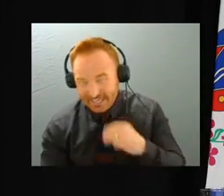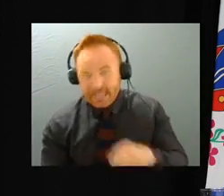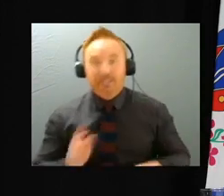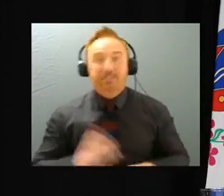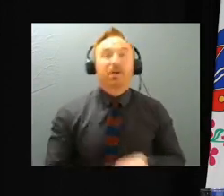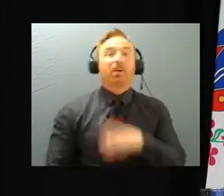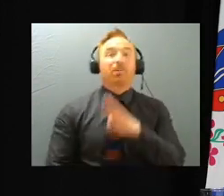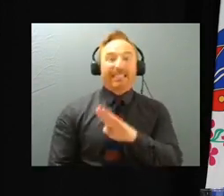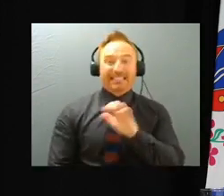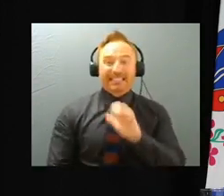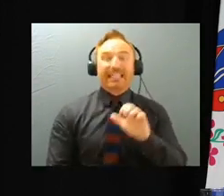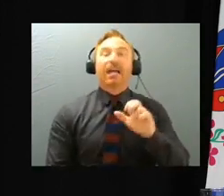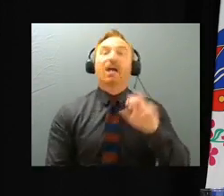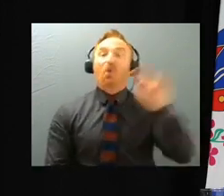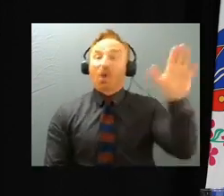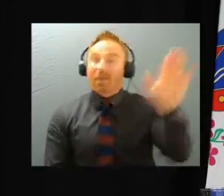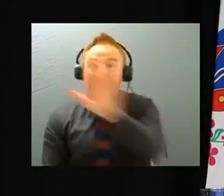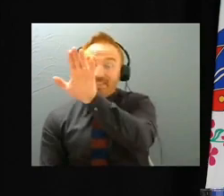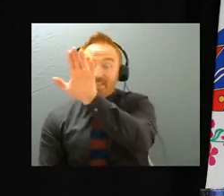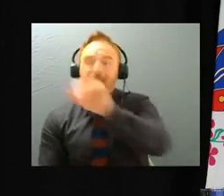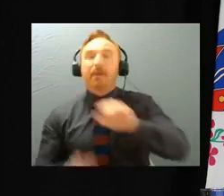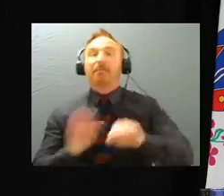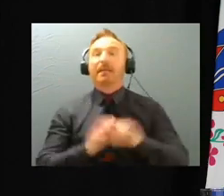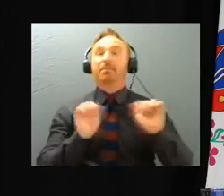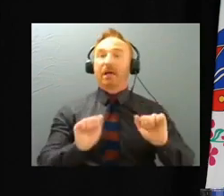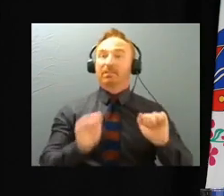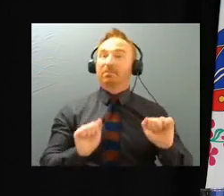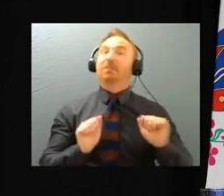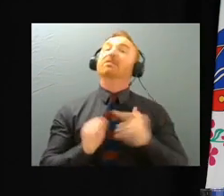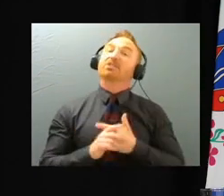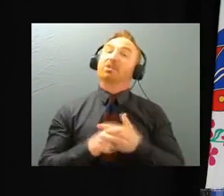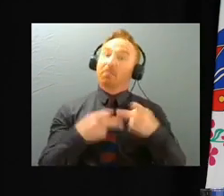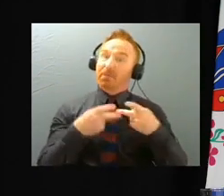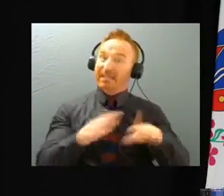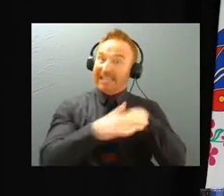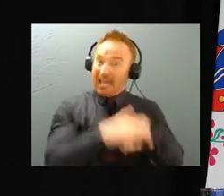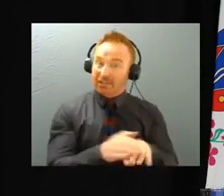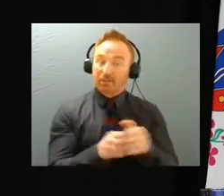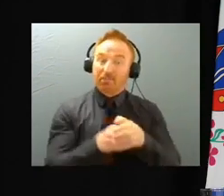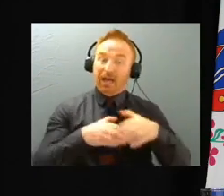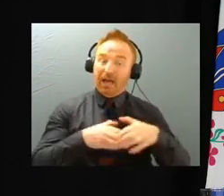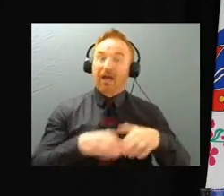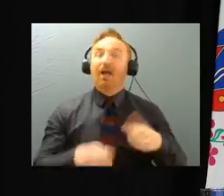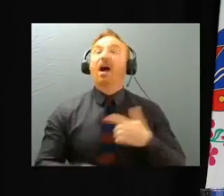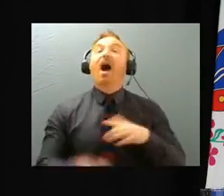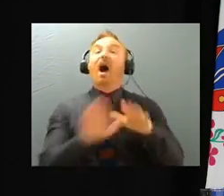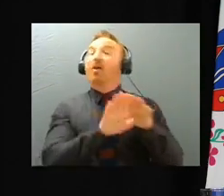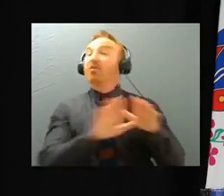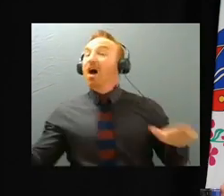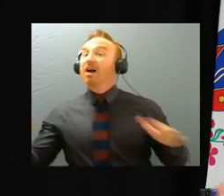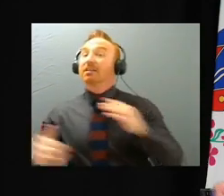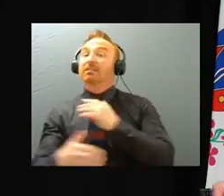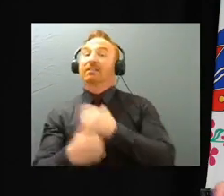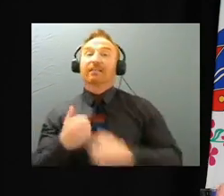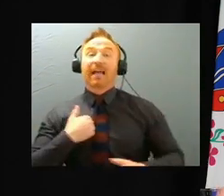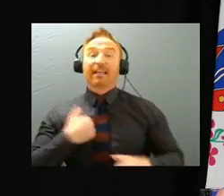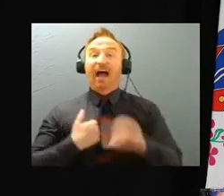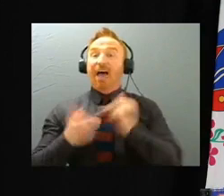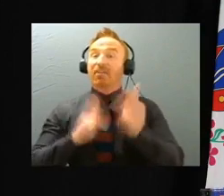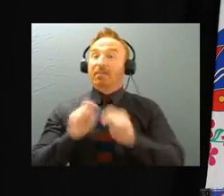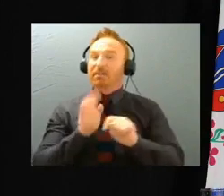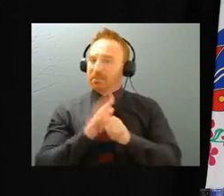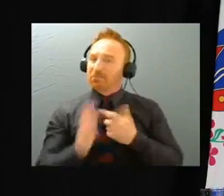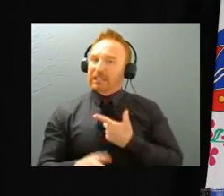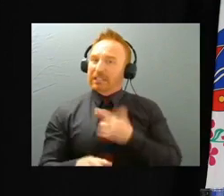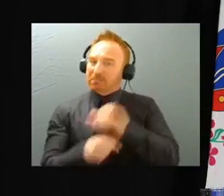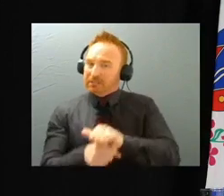coming from other places will still be required to self-isolate for 14 days. Even those coming here to work will have to